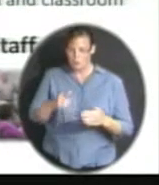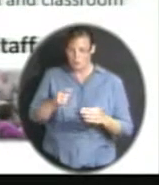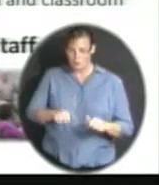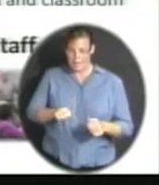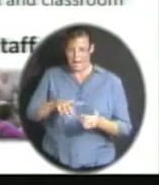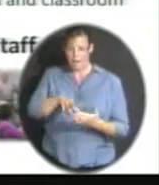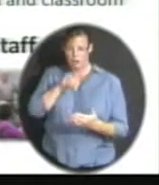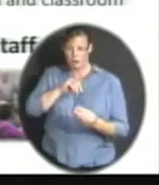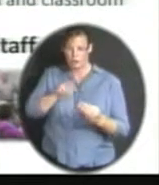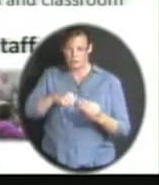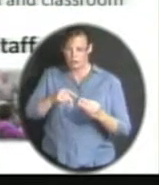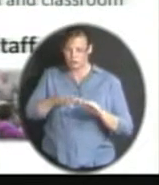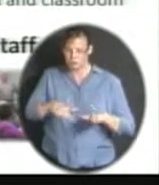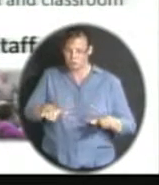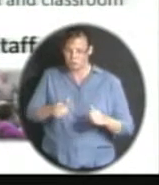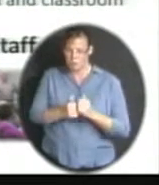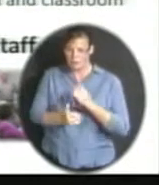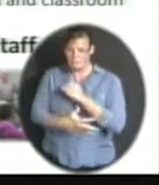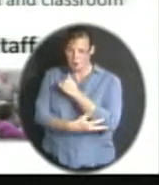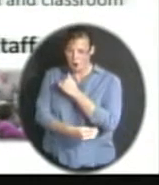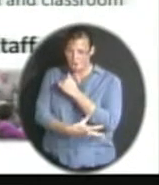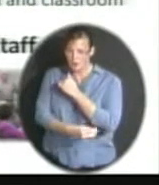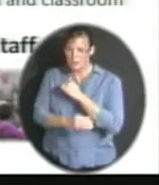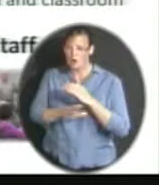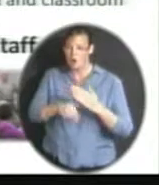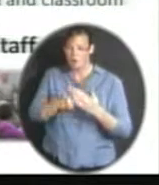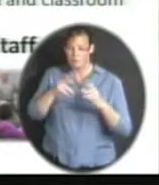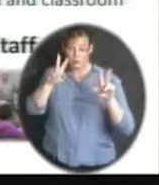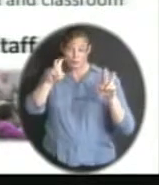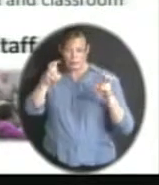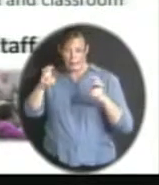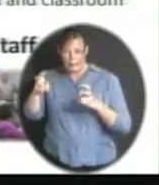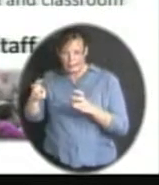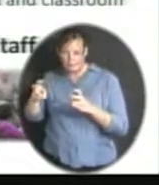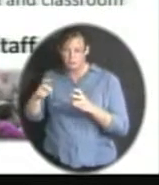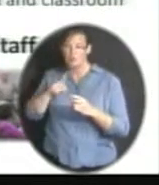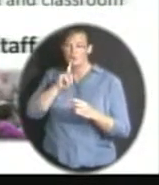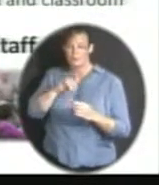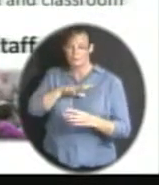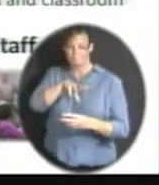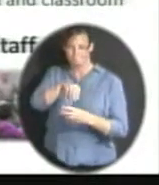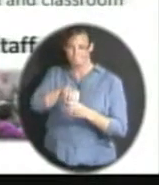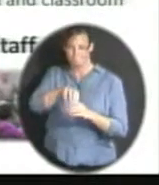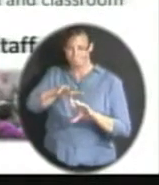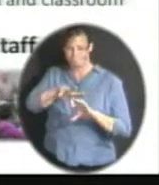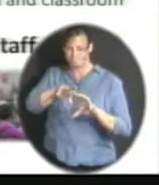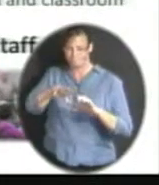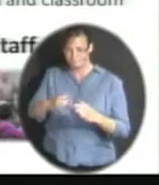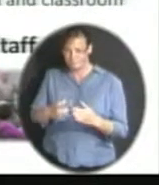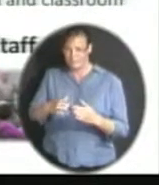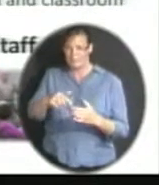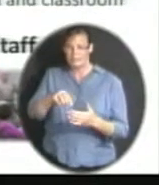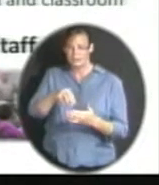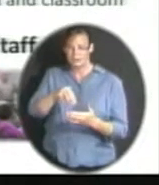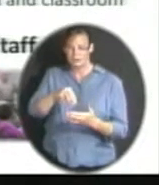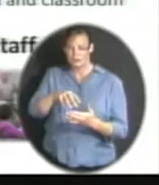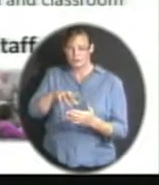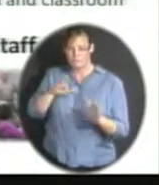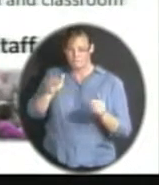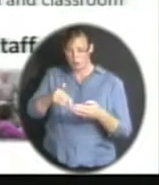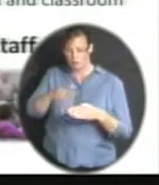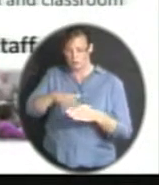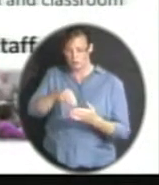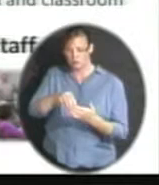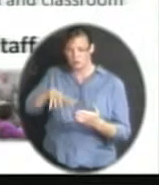about children of poverty. So all of those themes really encompass this focused on student learning